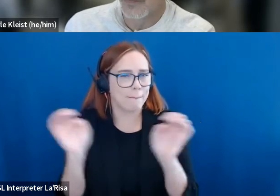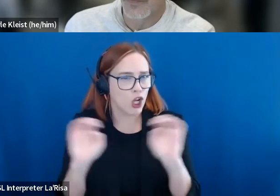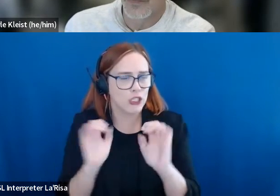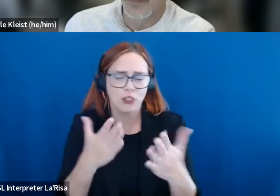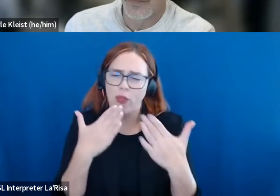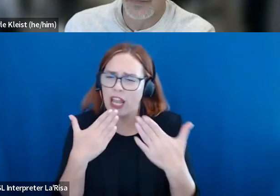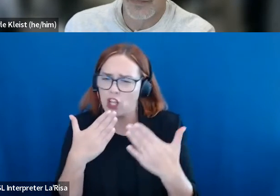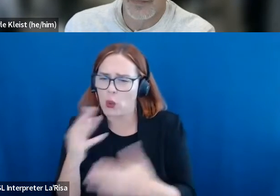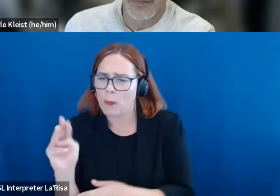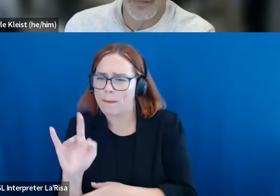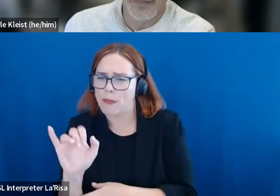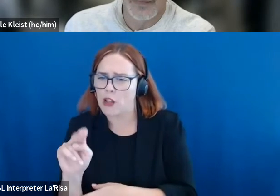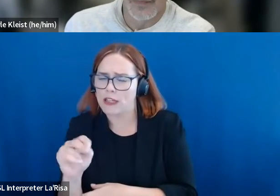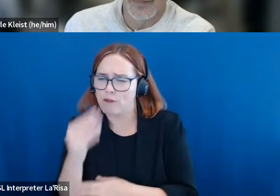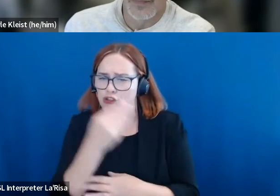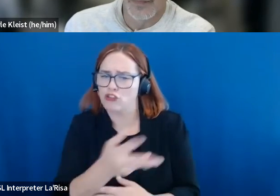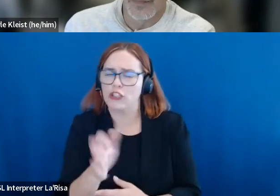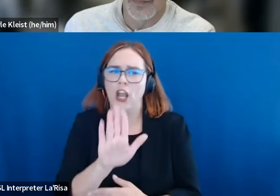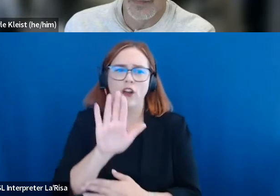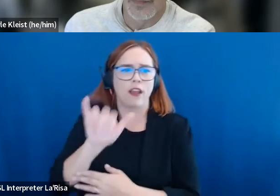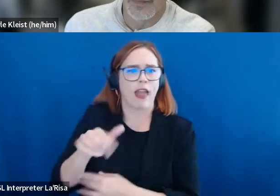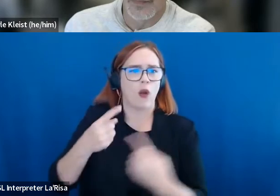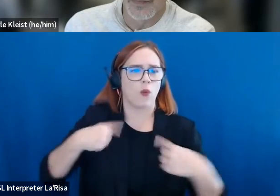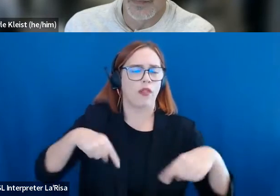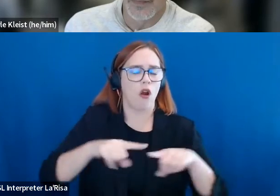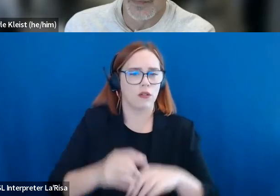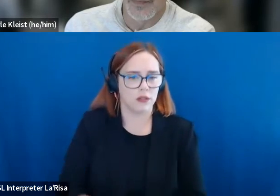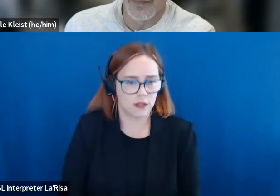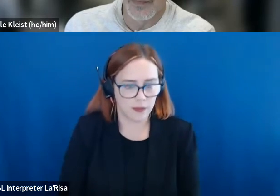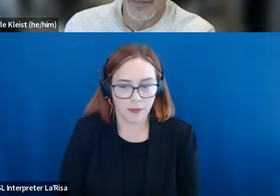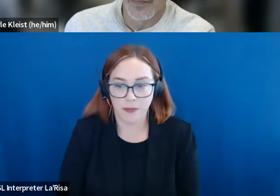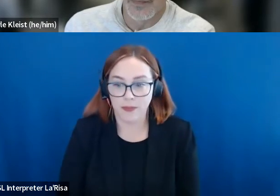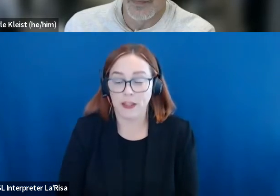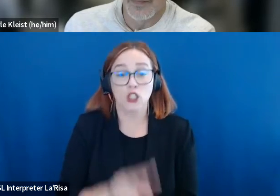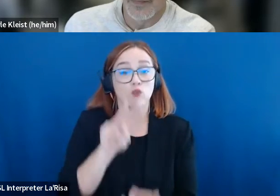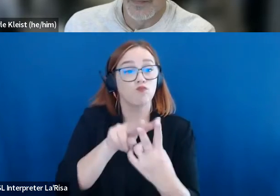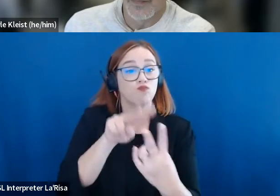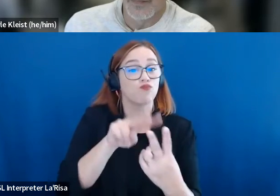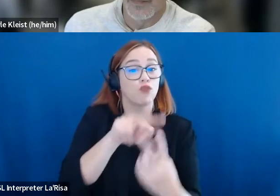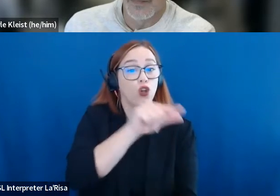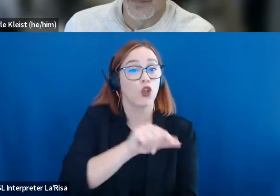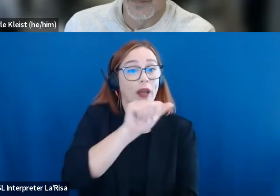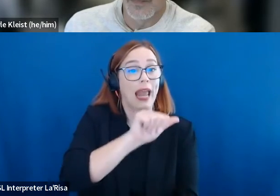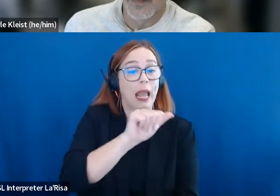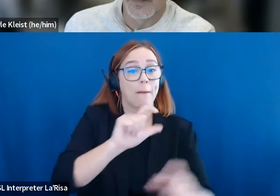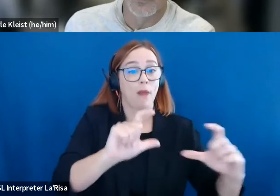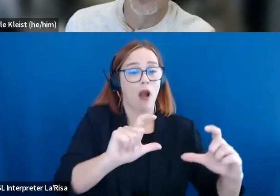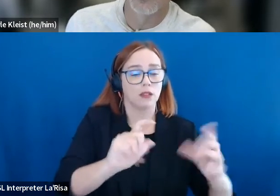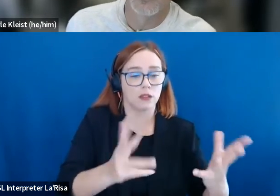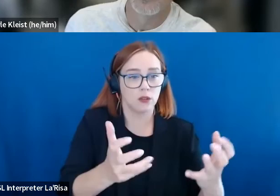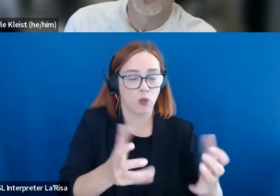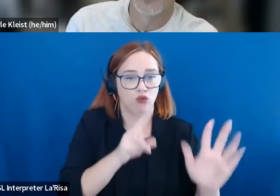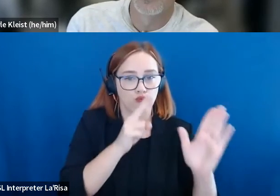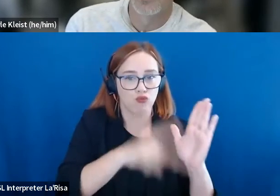quick couple questions that we have in the Q&A box for you both. Just want to read a comment first from an